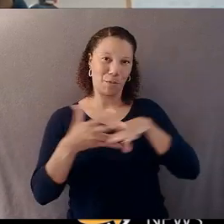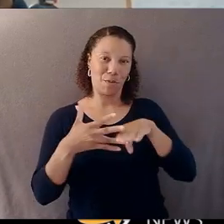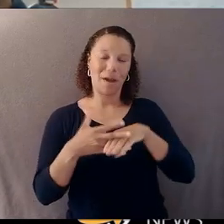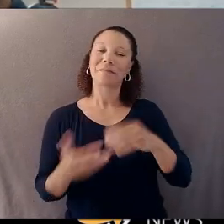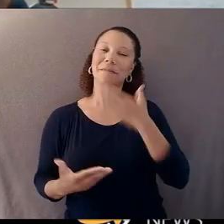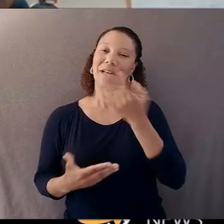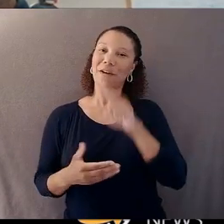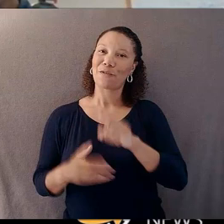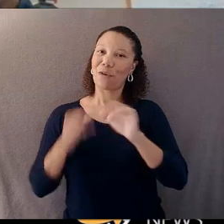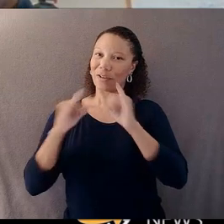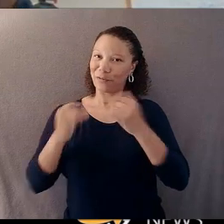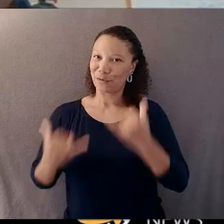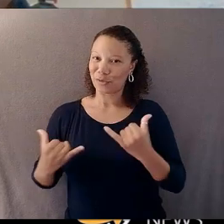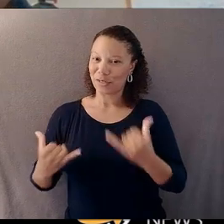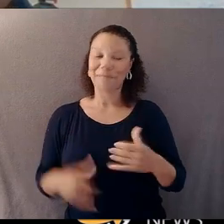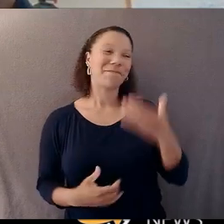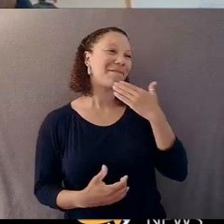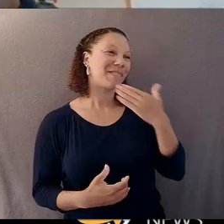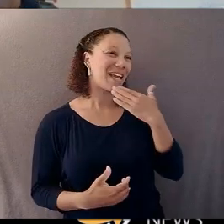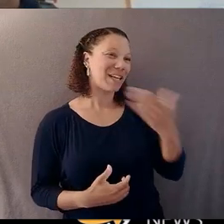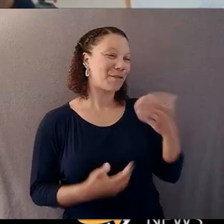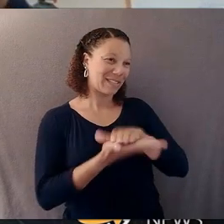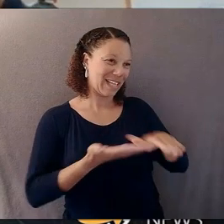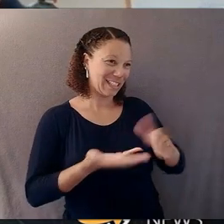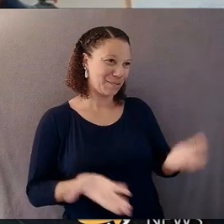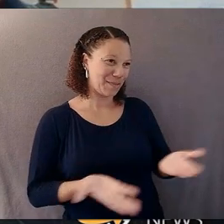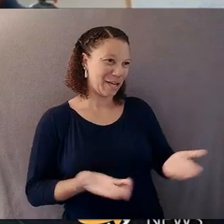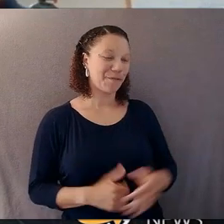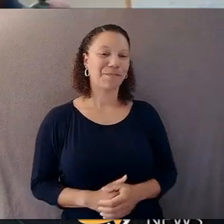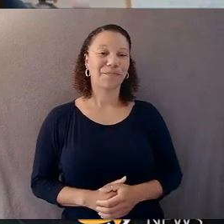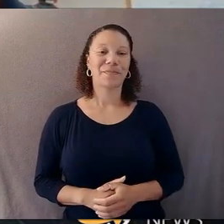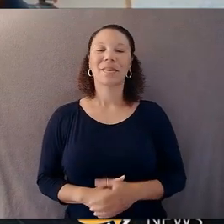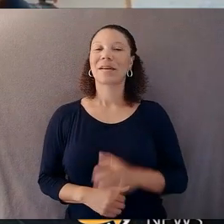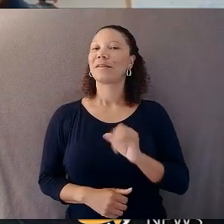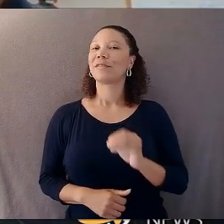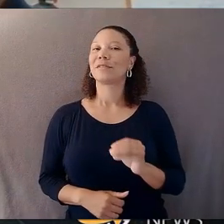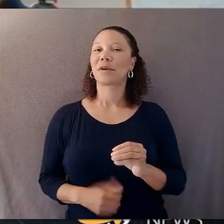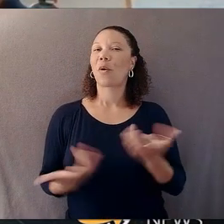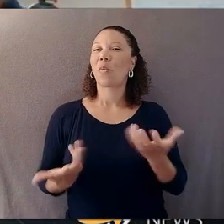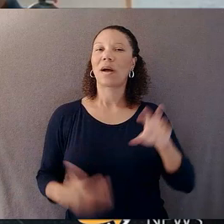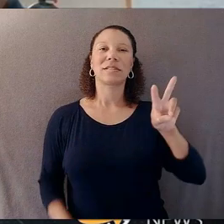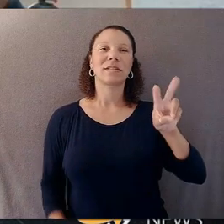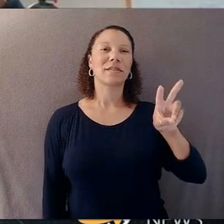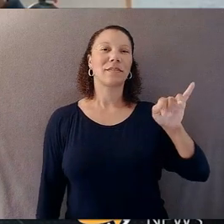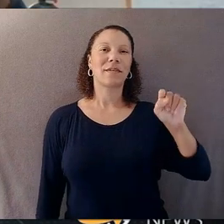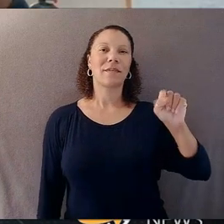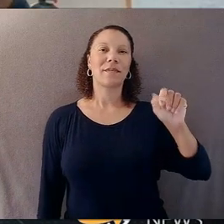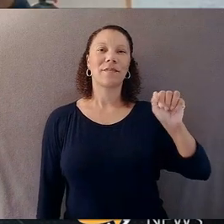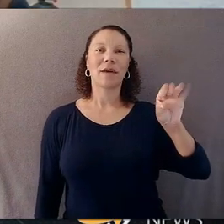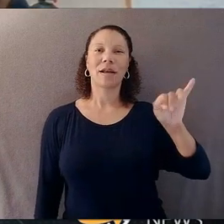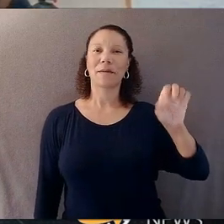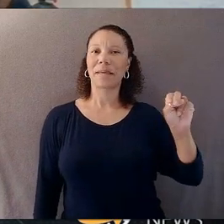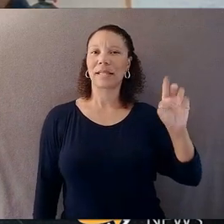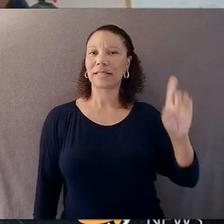joining us. Thank you, Sandeep. It's nice to be here. All right, so what is vitamin D and why is it